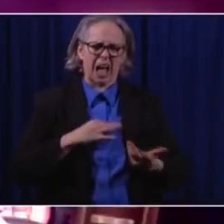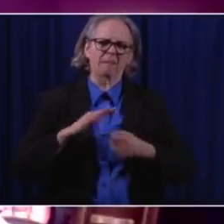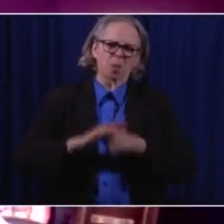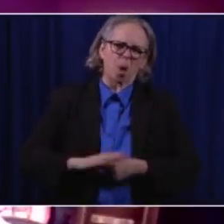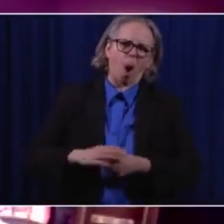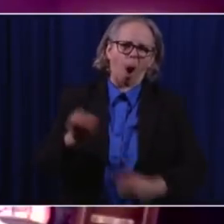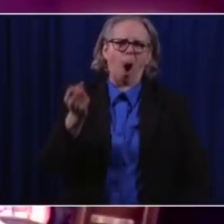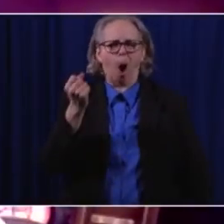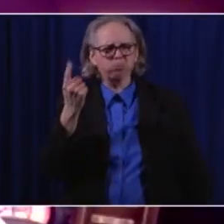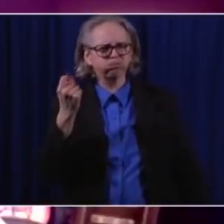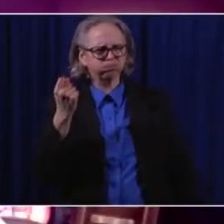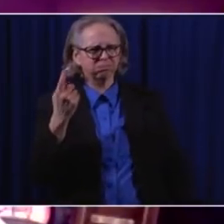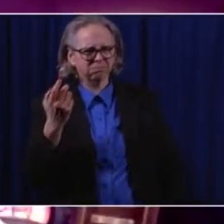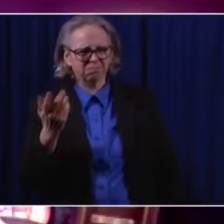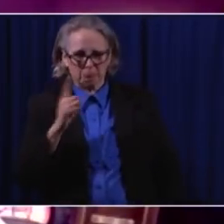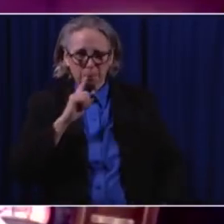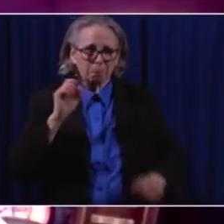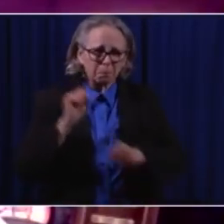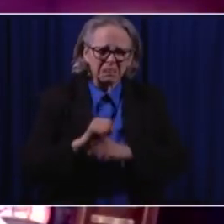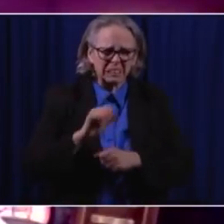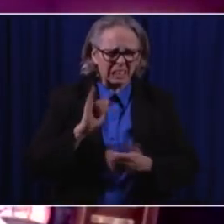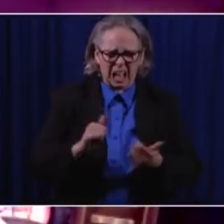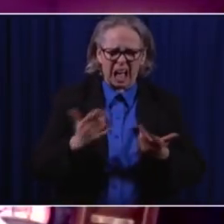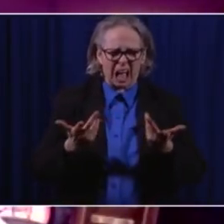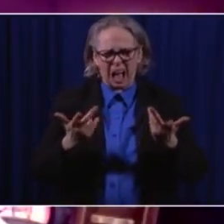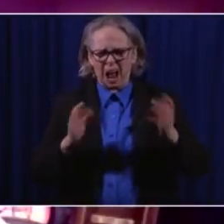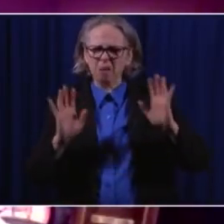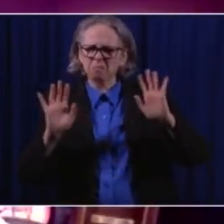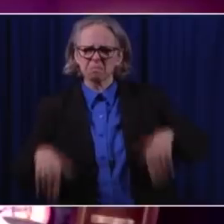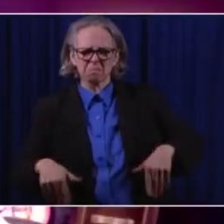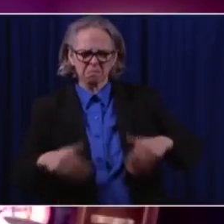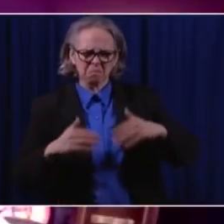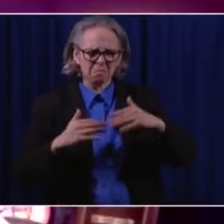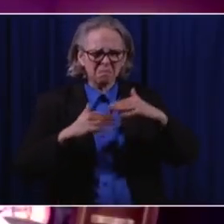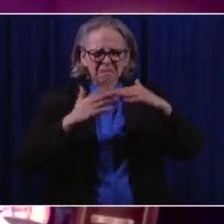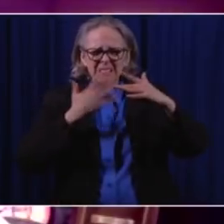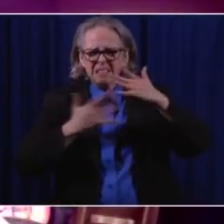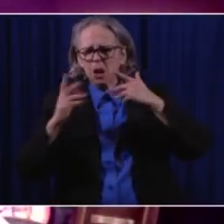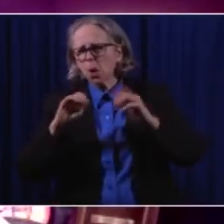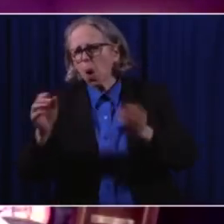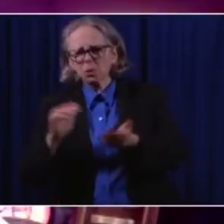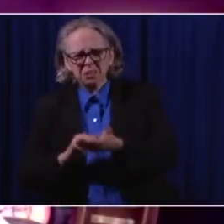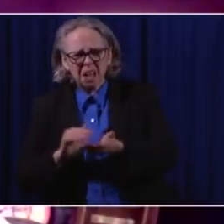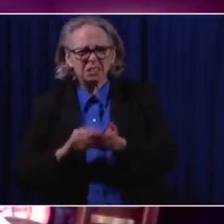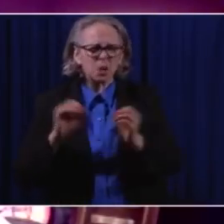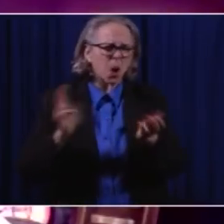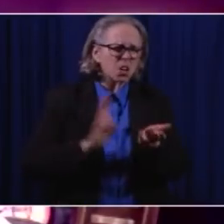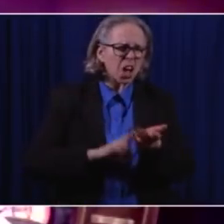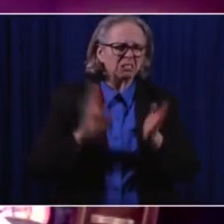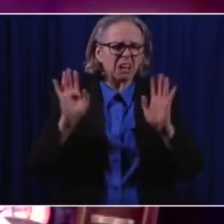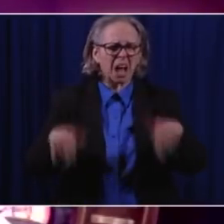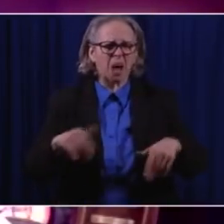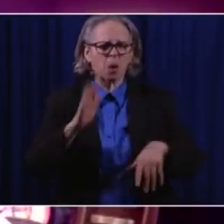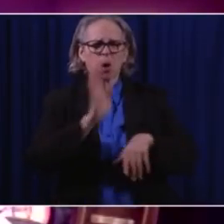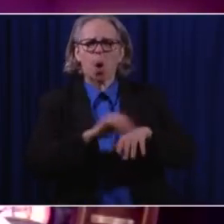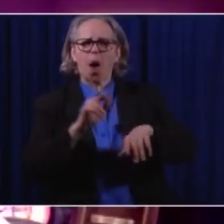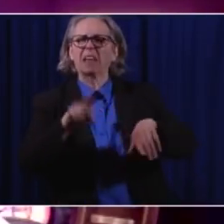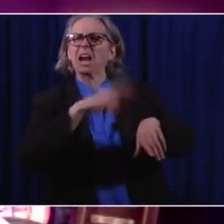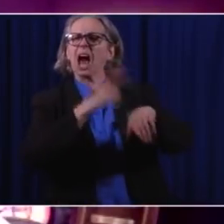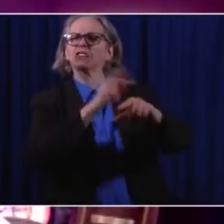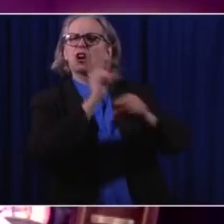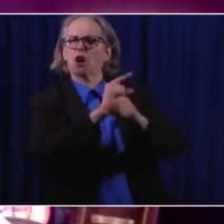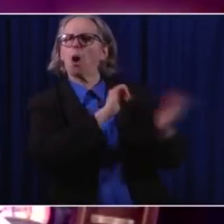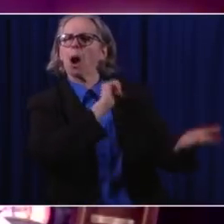point where we don't have nurses and doctors, they call the National Guard. I just kind of want to remind